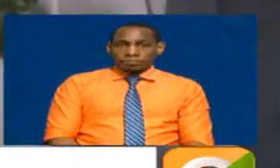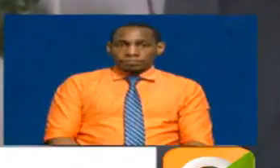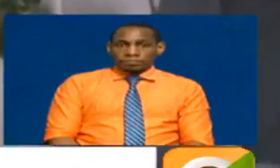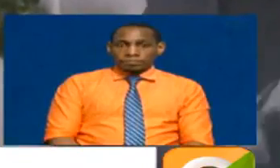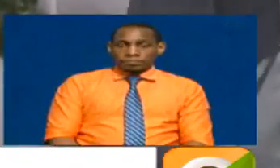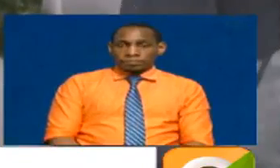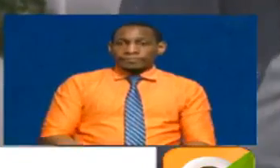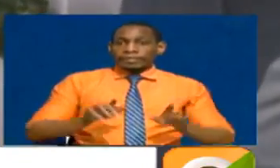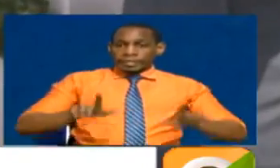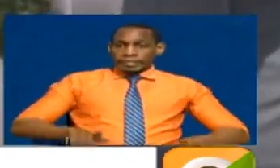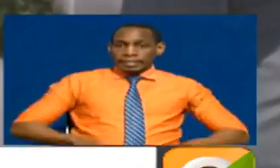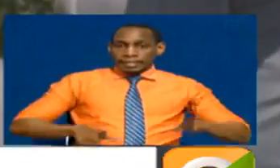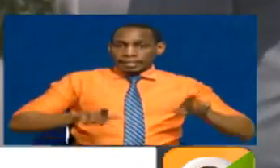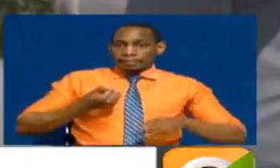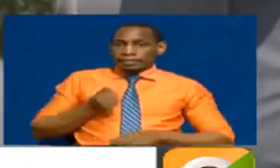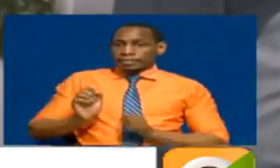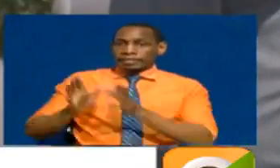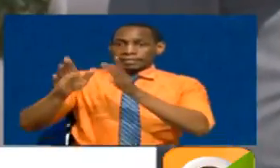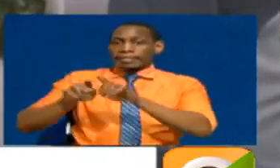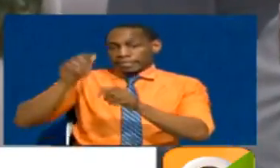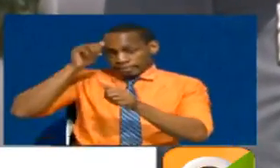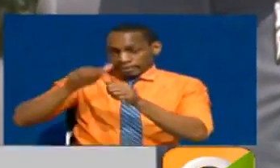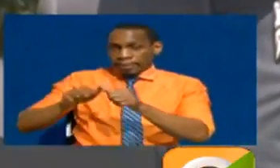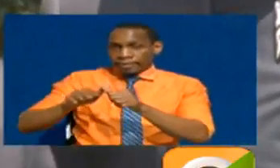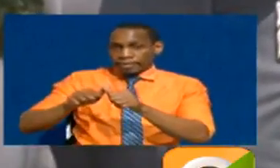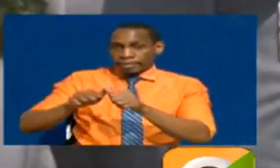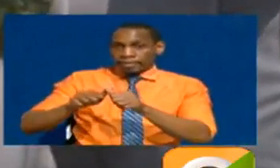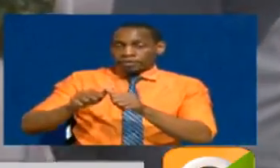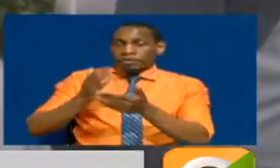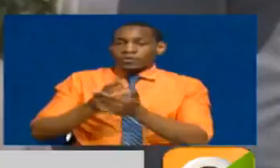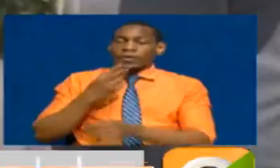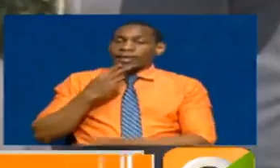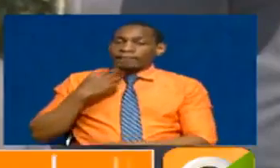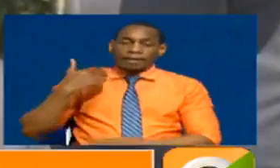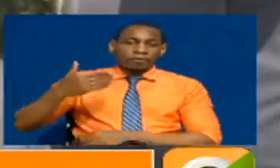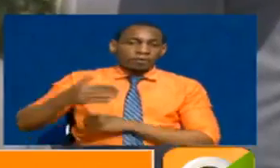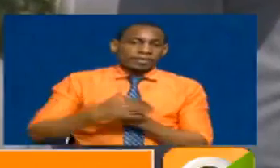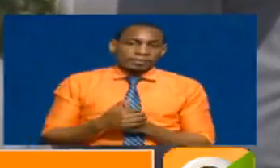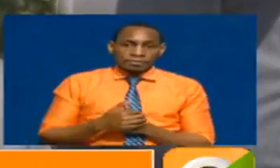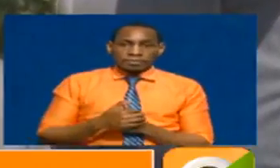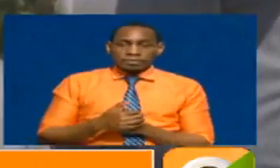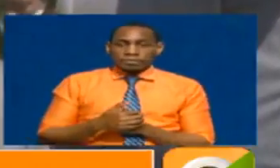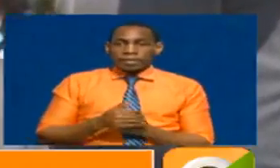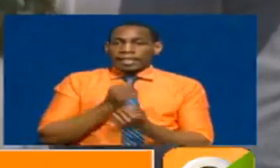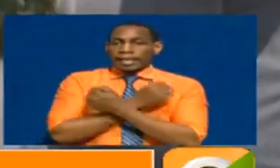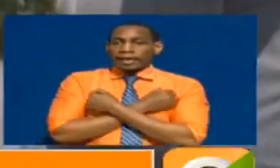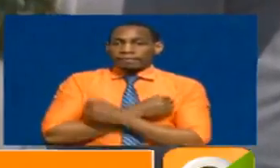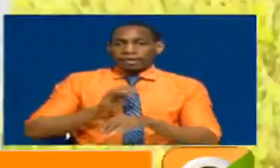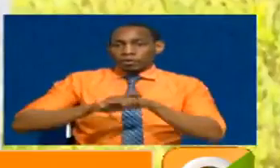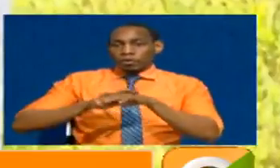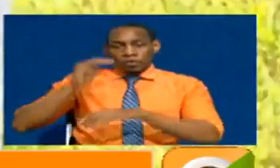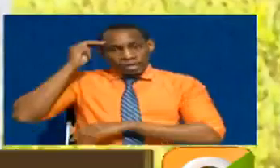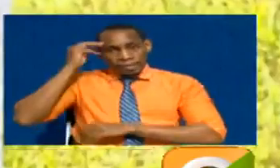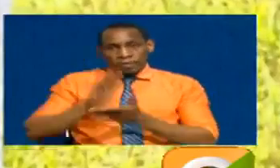It is a life that should be celebrated and remembered as one filled with laughter, love, and great